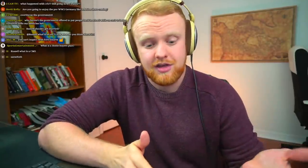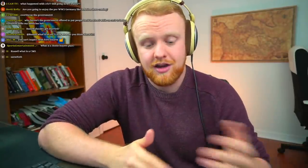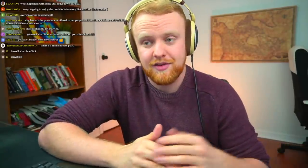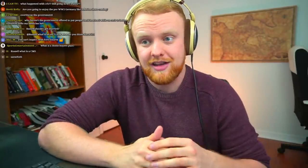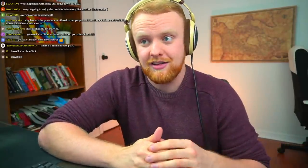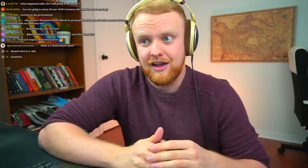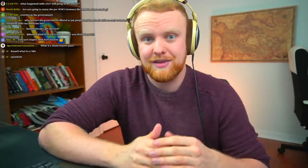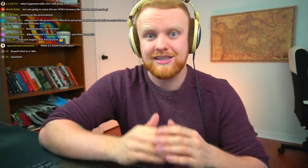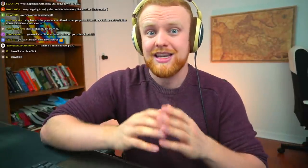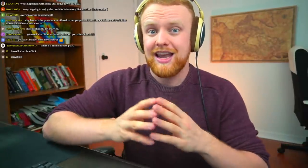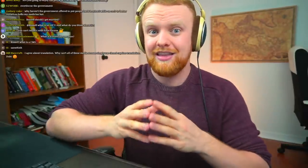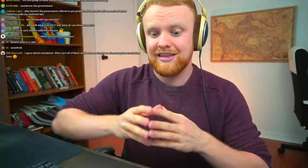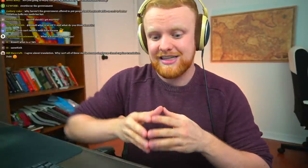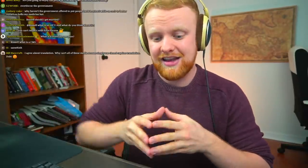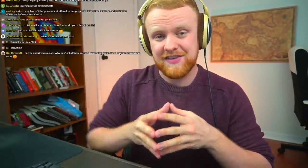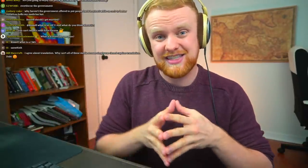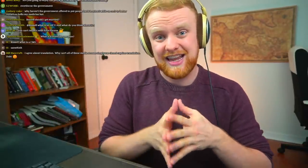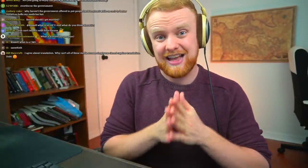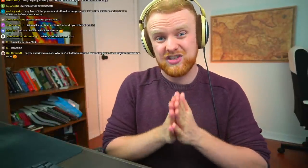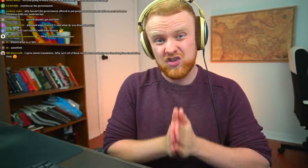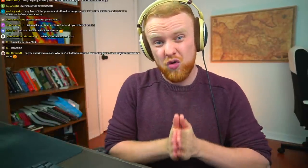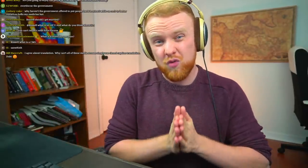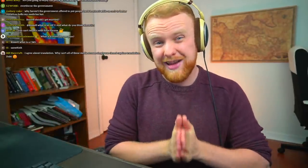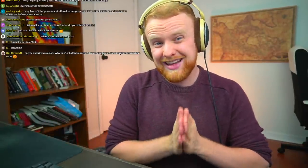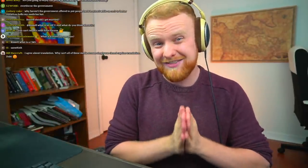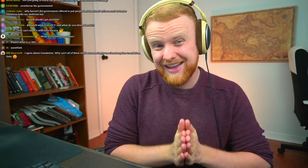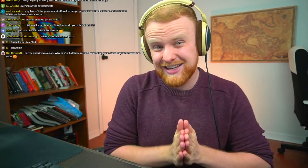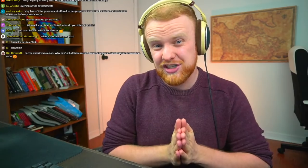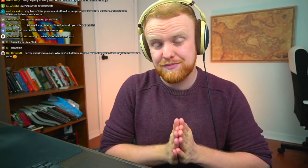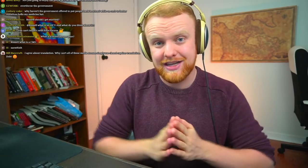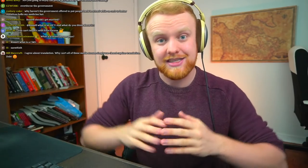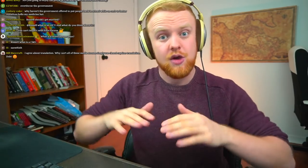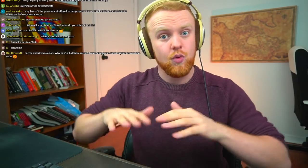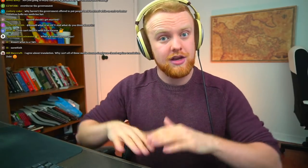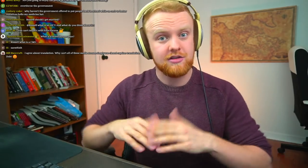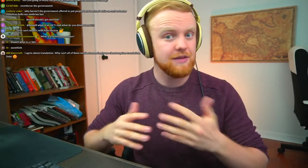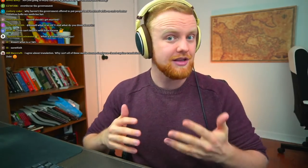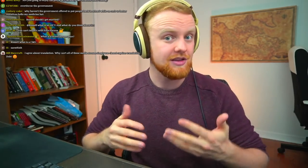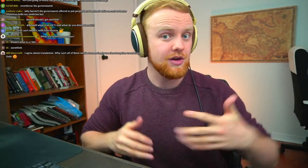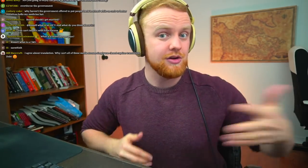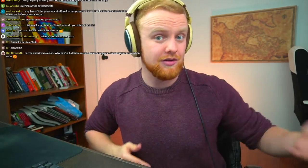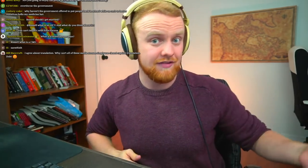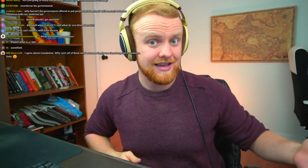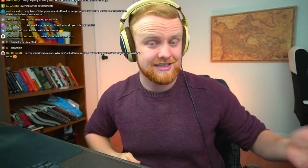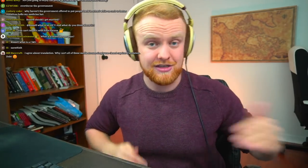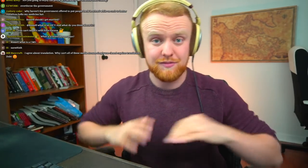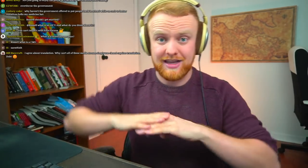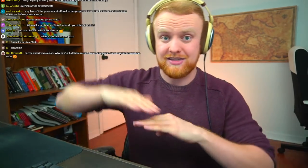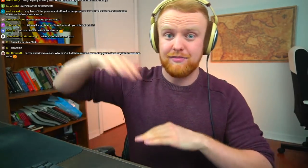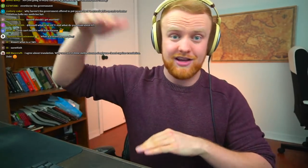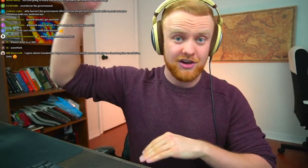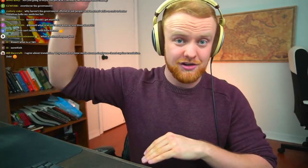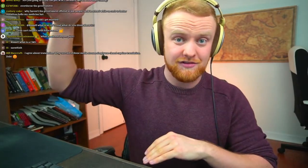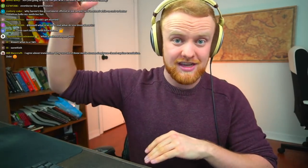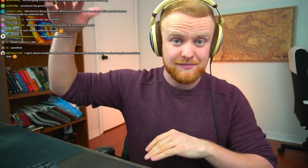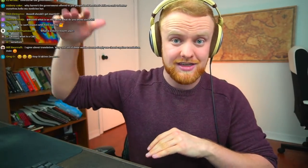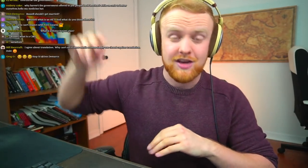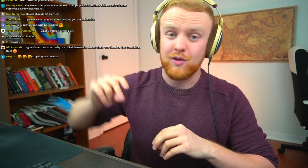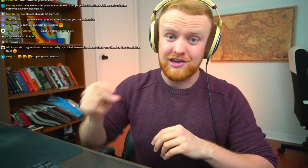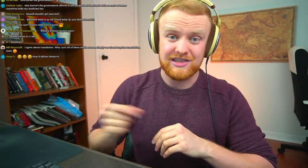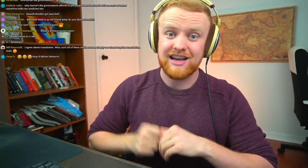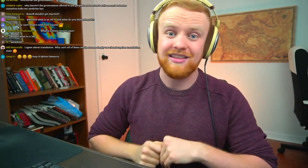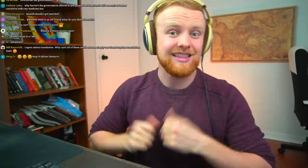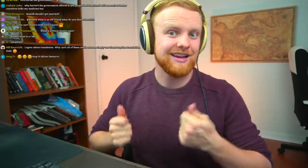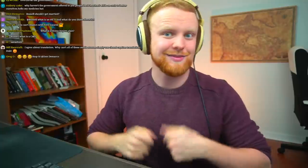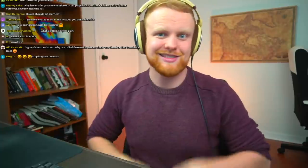we talk about that a lot because the TFSA has so many advantages because when you invest and you make some money on your investment,